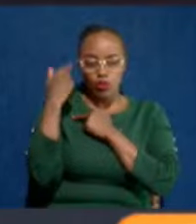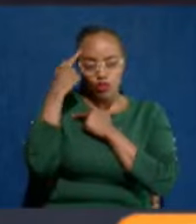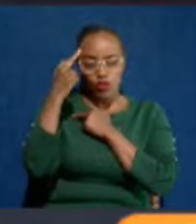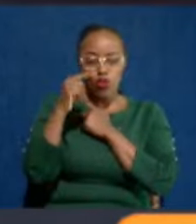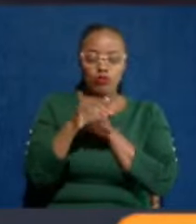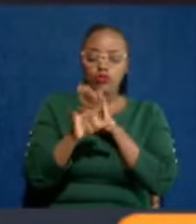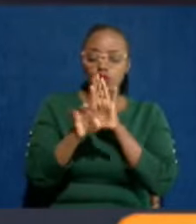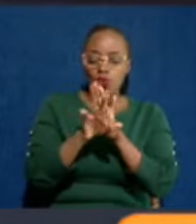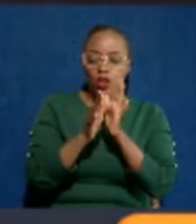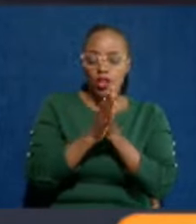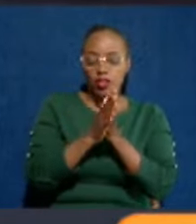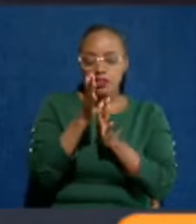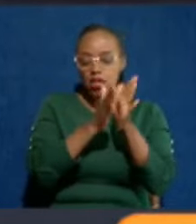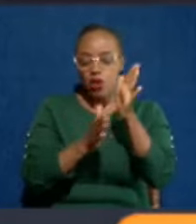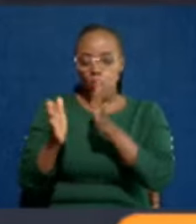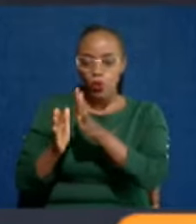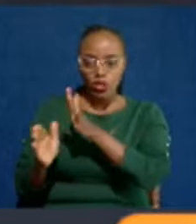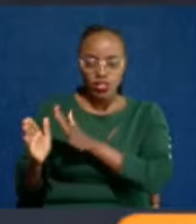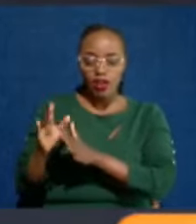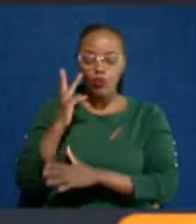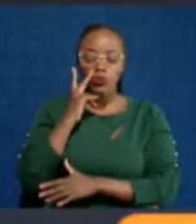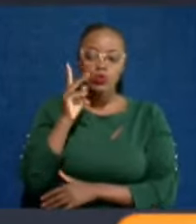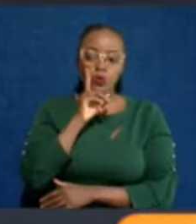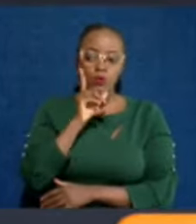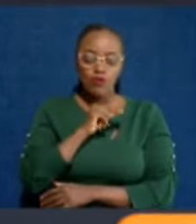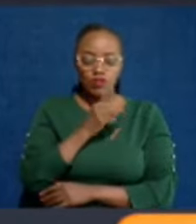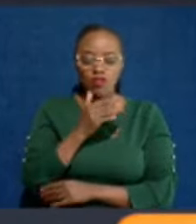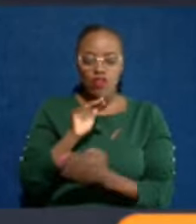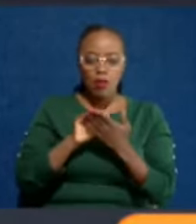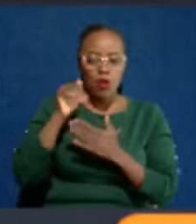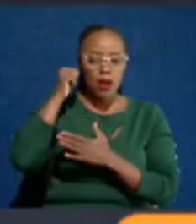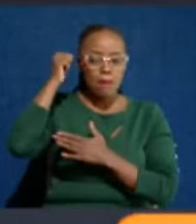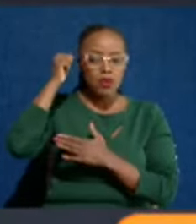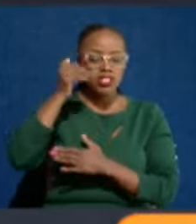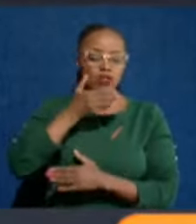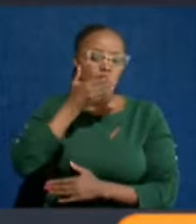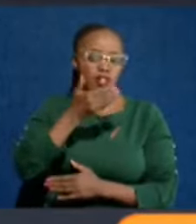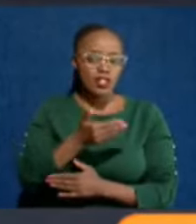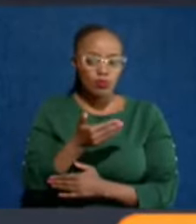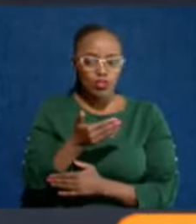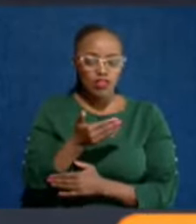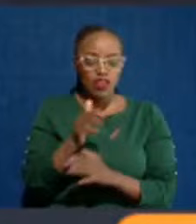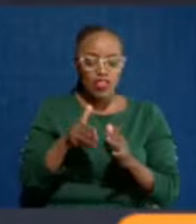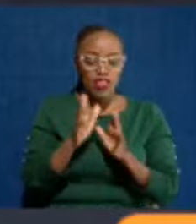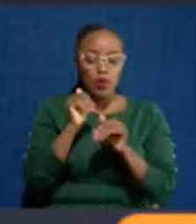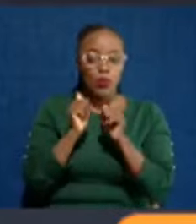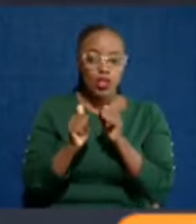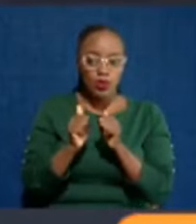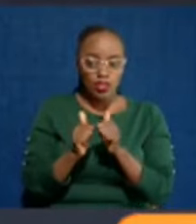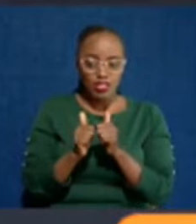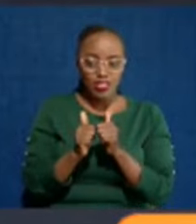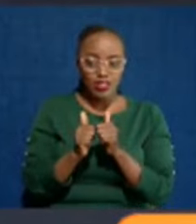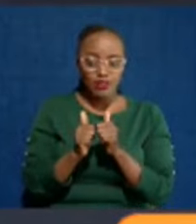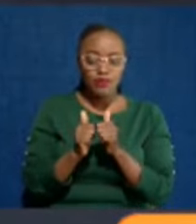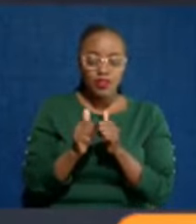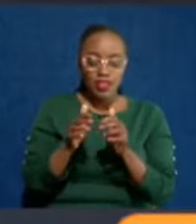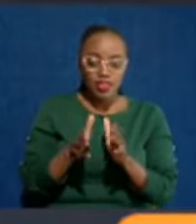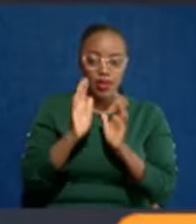order. Because we've seen more of a political response in the manner of